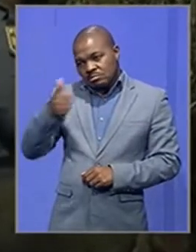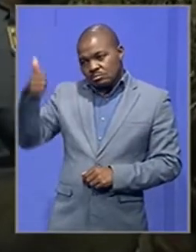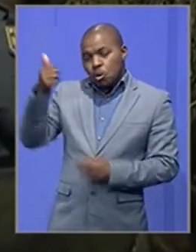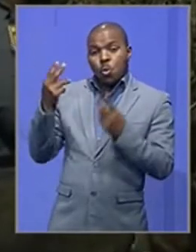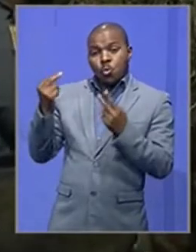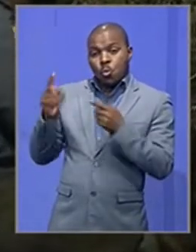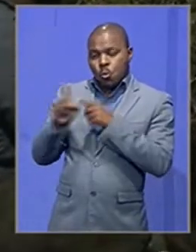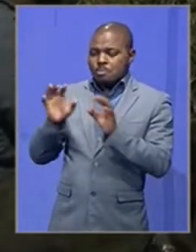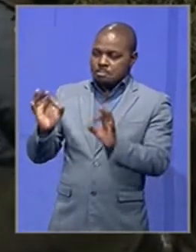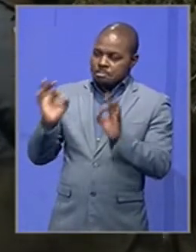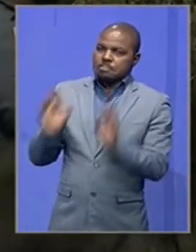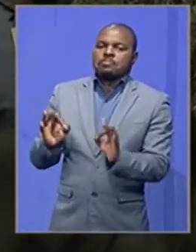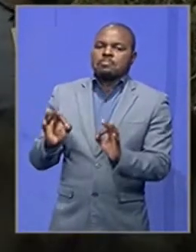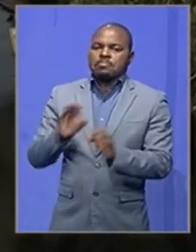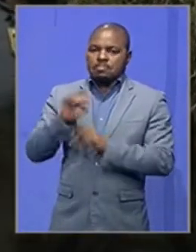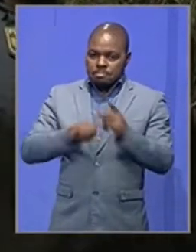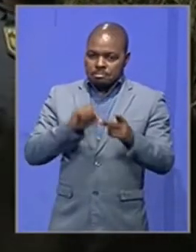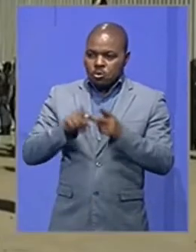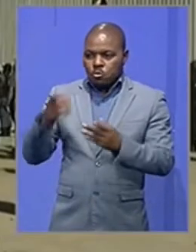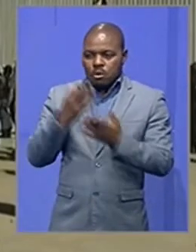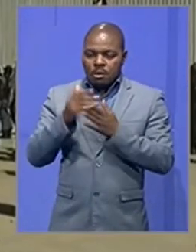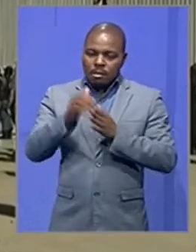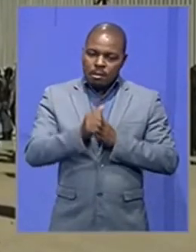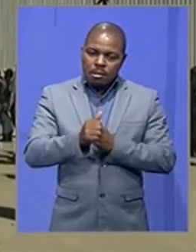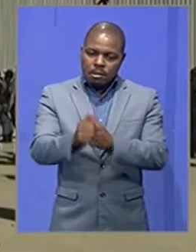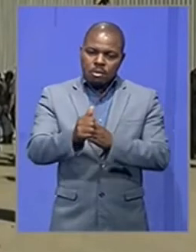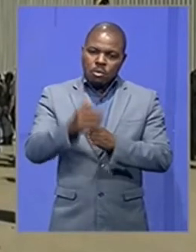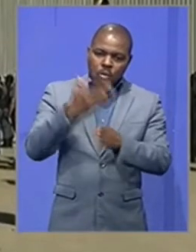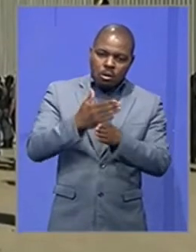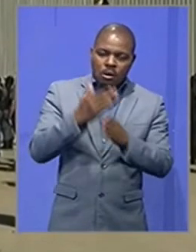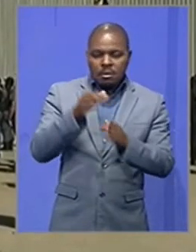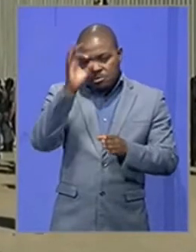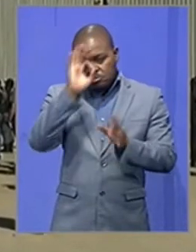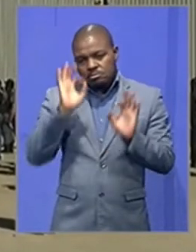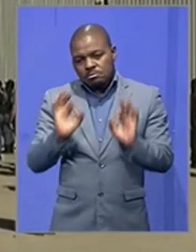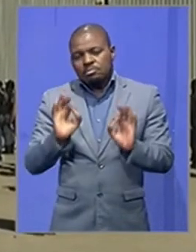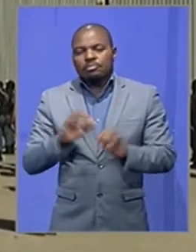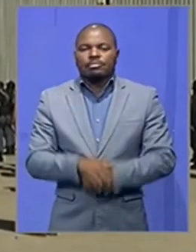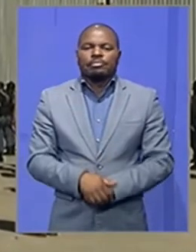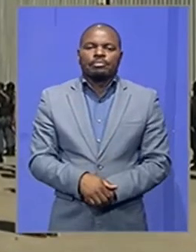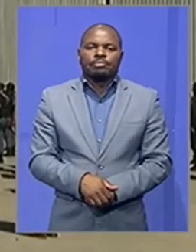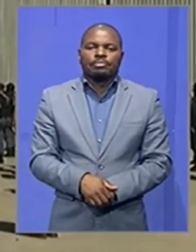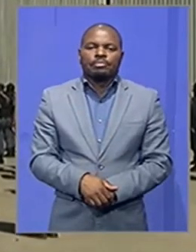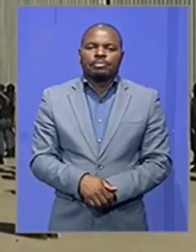go nna yo maleba yo a tla kgonang go etelela pele le go tsamaisa ditirelo tsa sepodisi sentle.